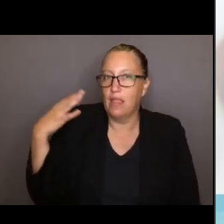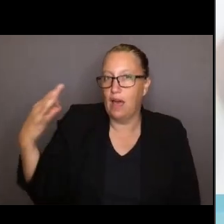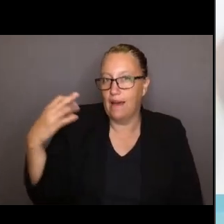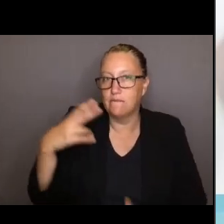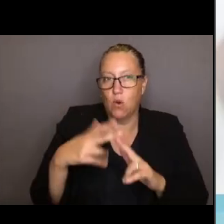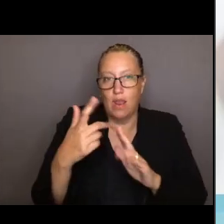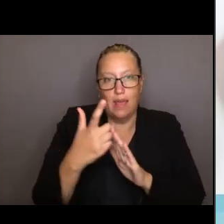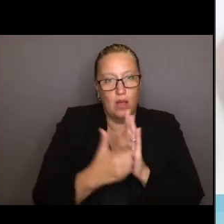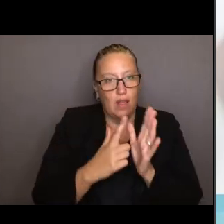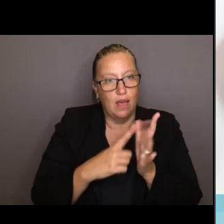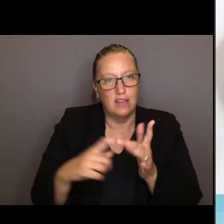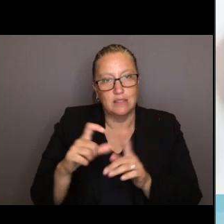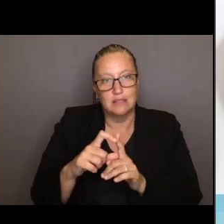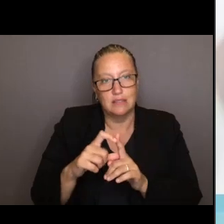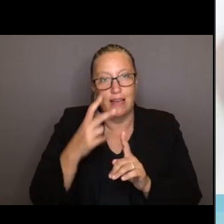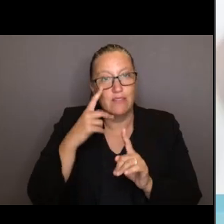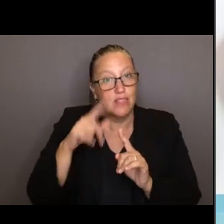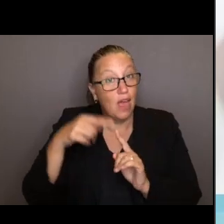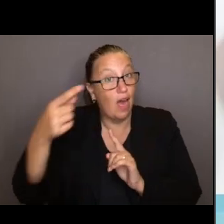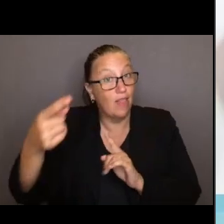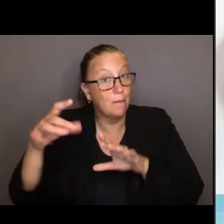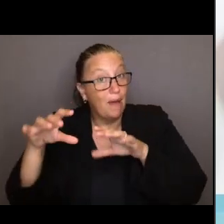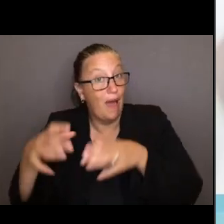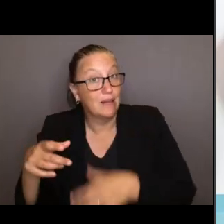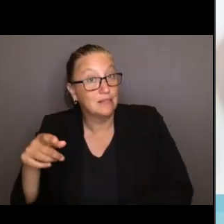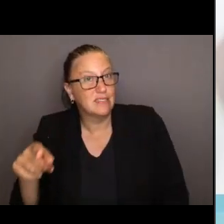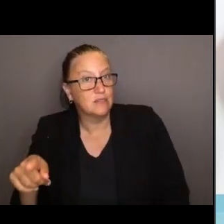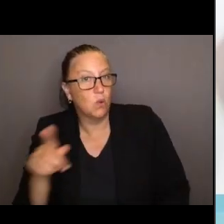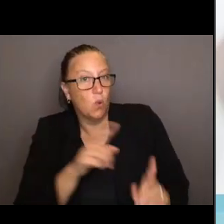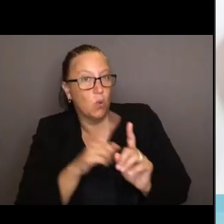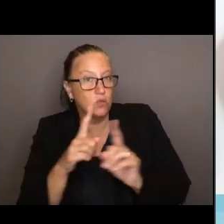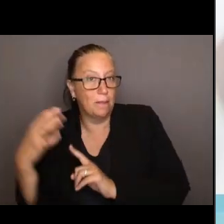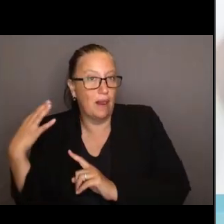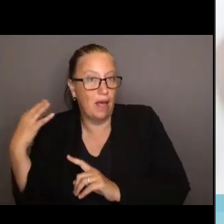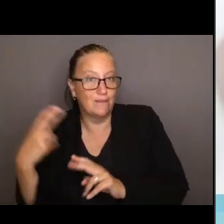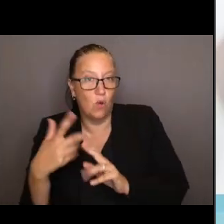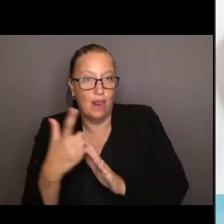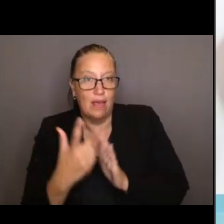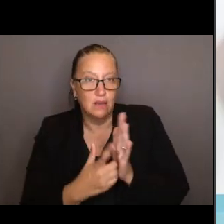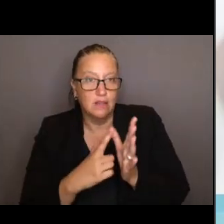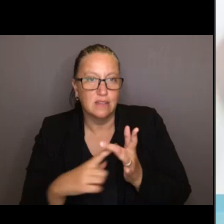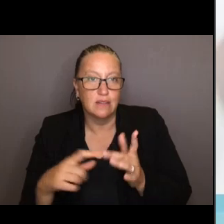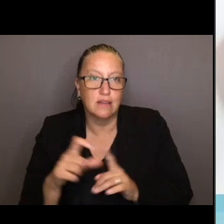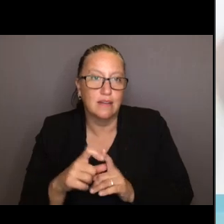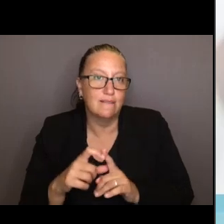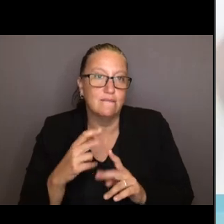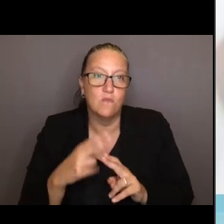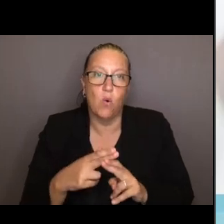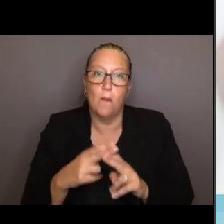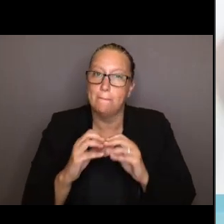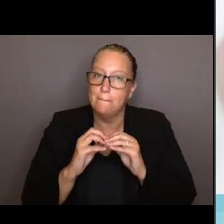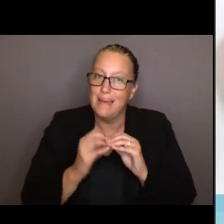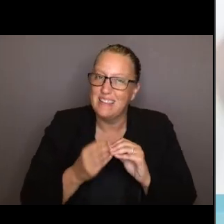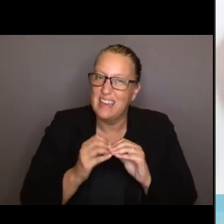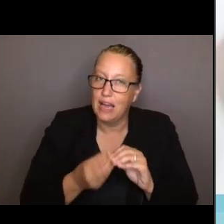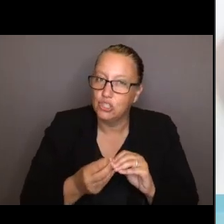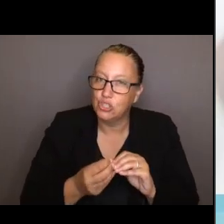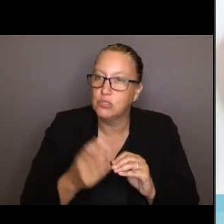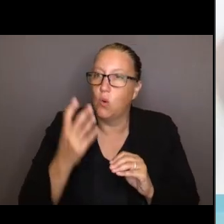other party also applies for legal aid for the mediation, when they get